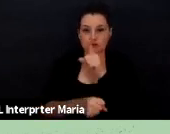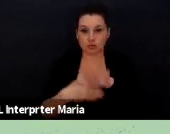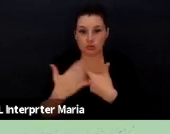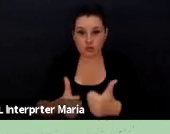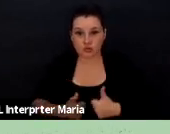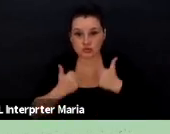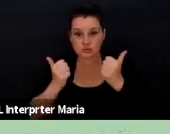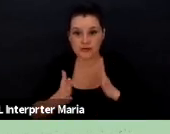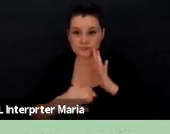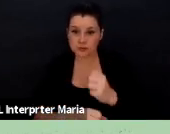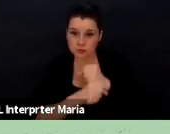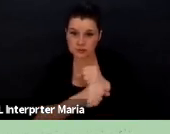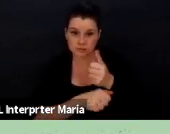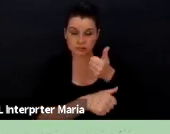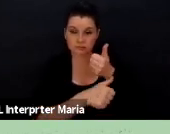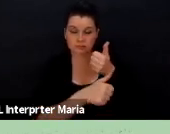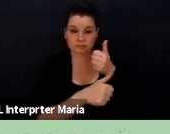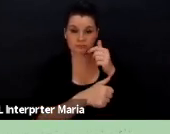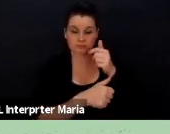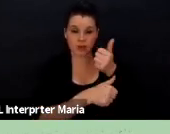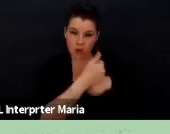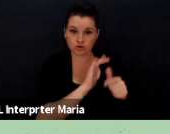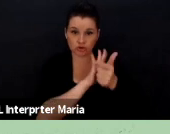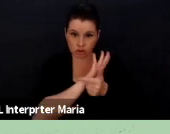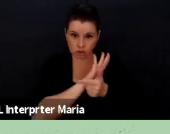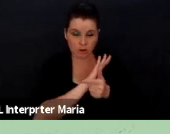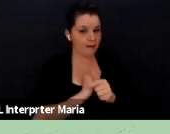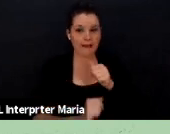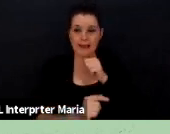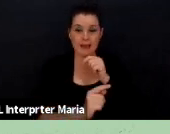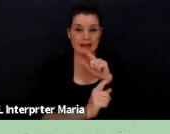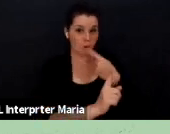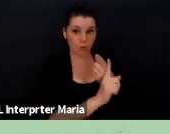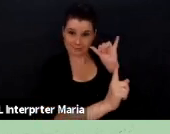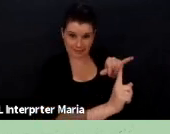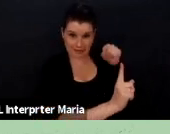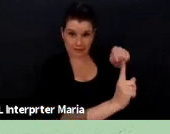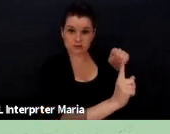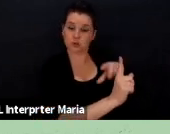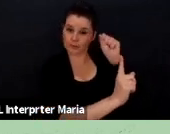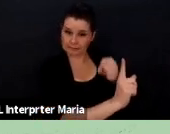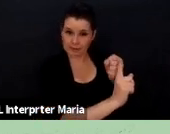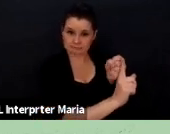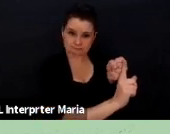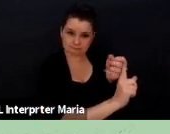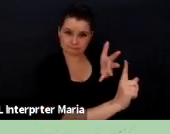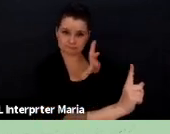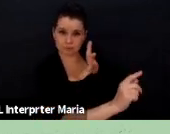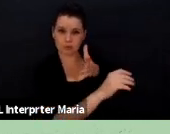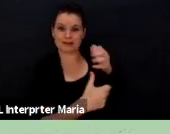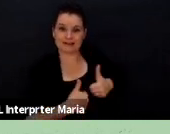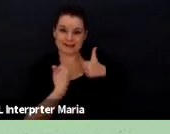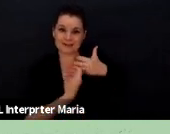are protected under the letter of the law. And not only that, but so that we can live within our